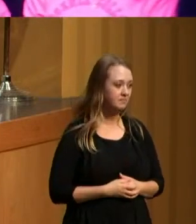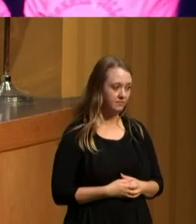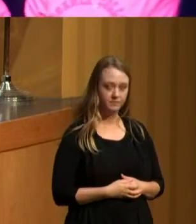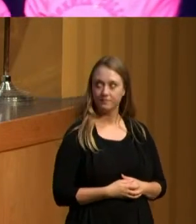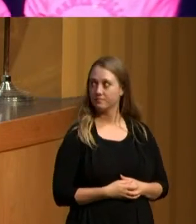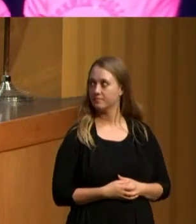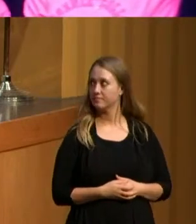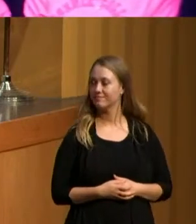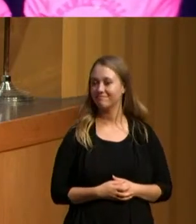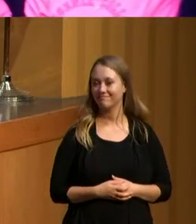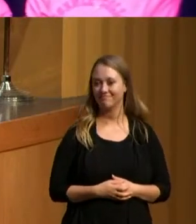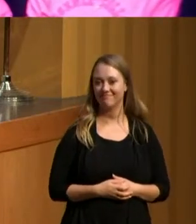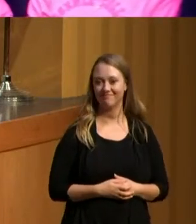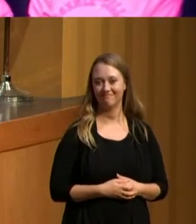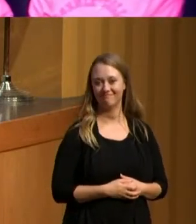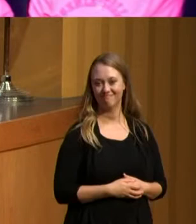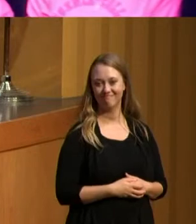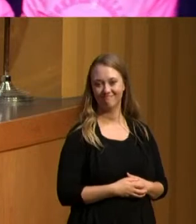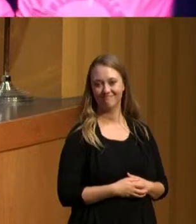But